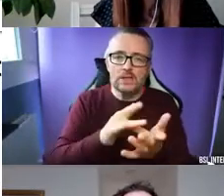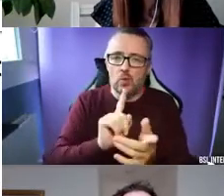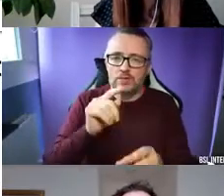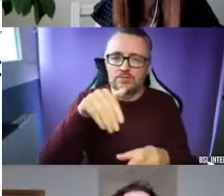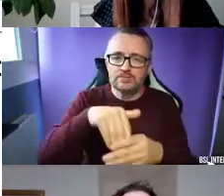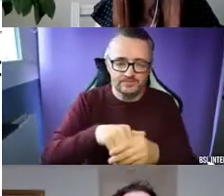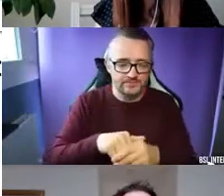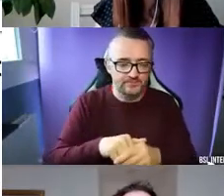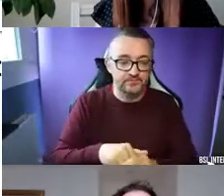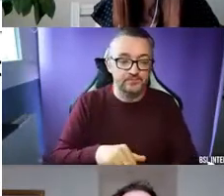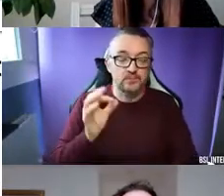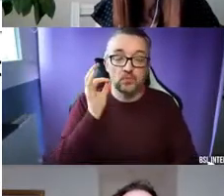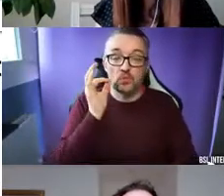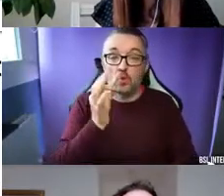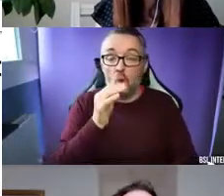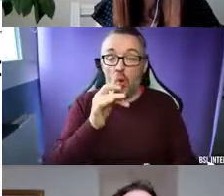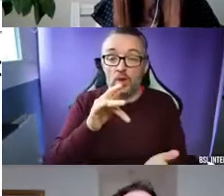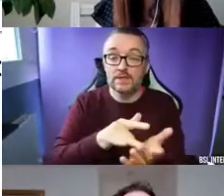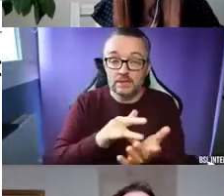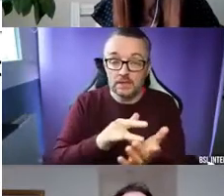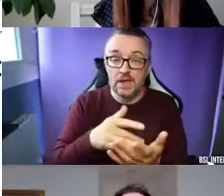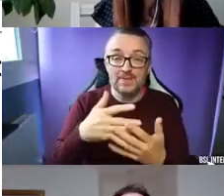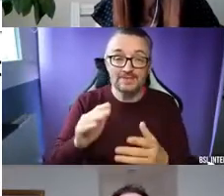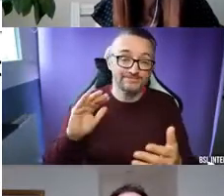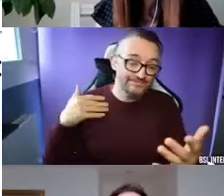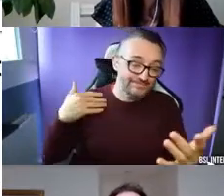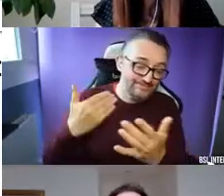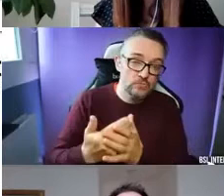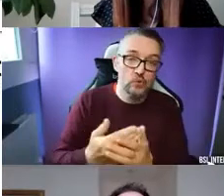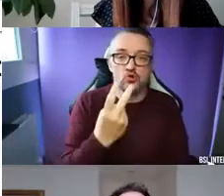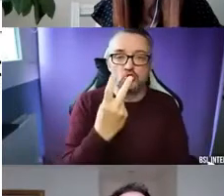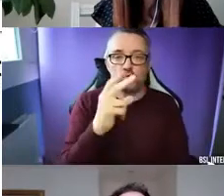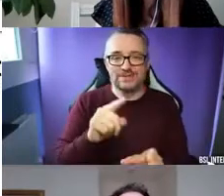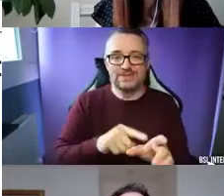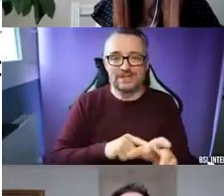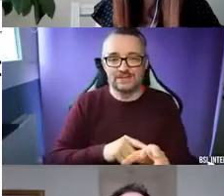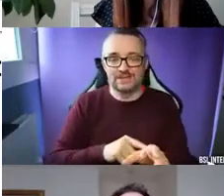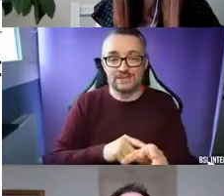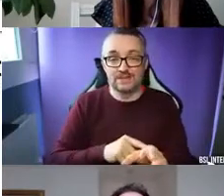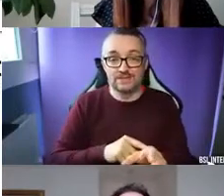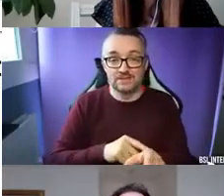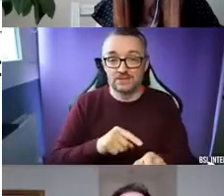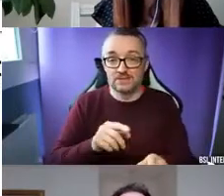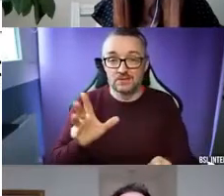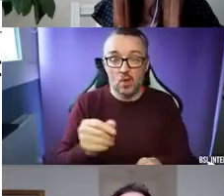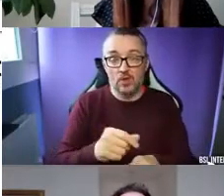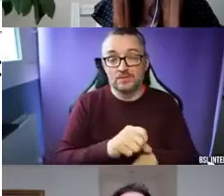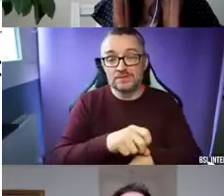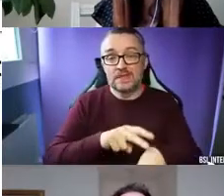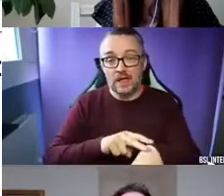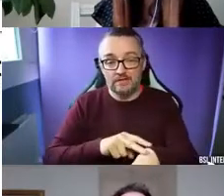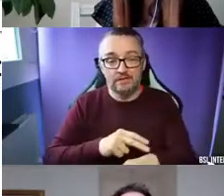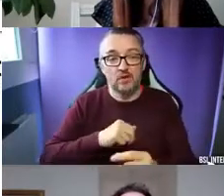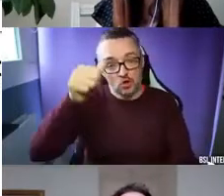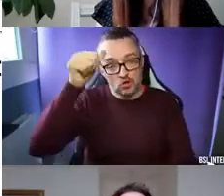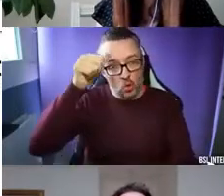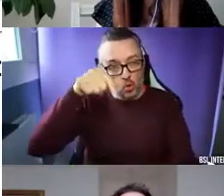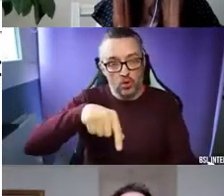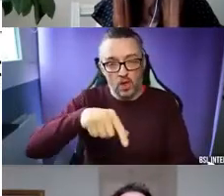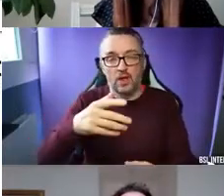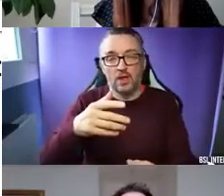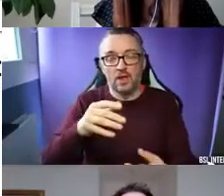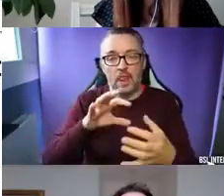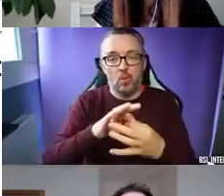Our call centre has been operating for 20 years. Our agents are familiar with text relay and the Contact